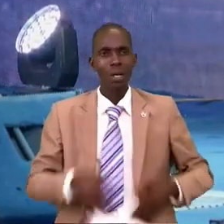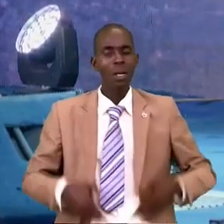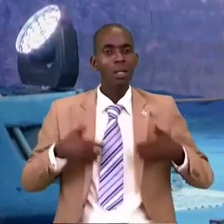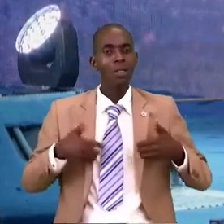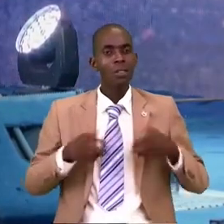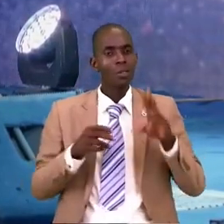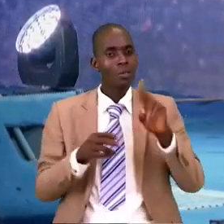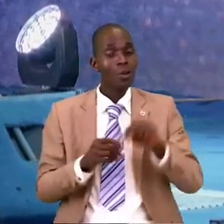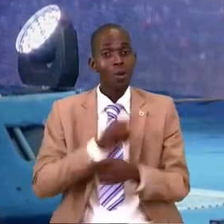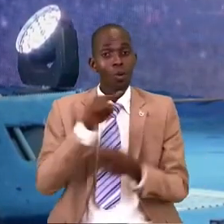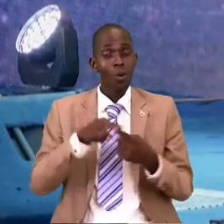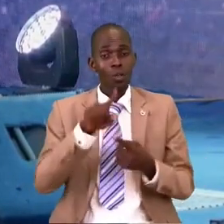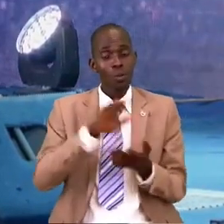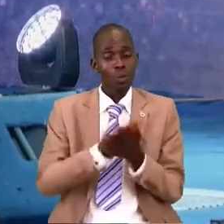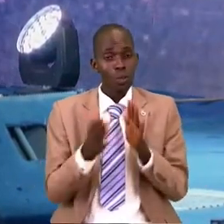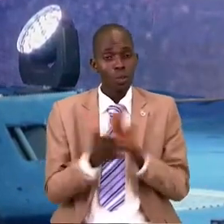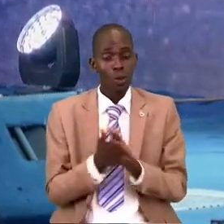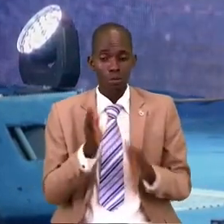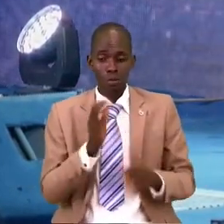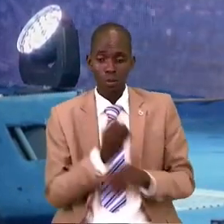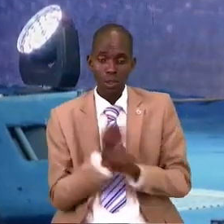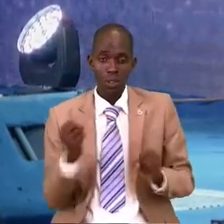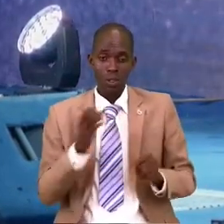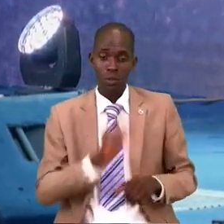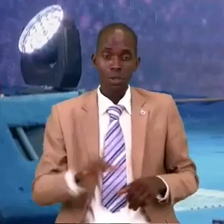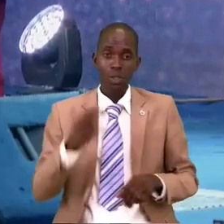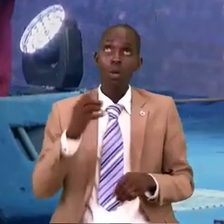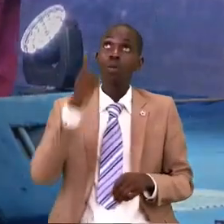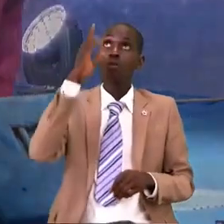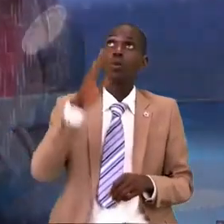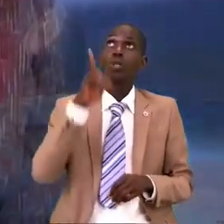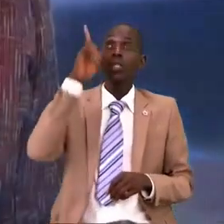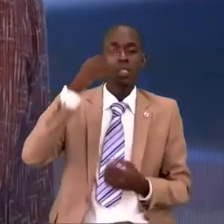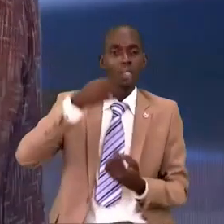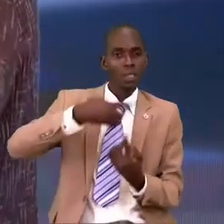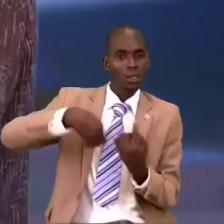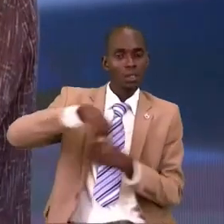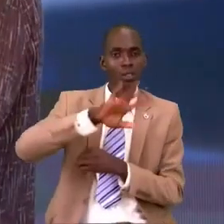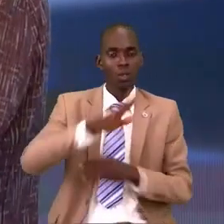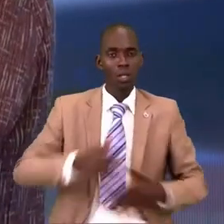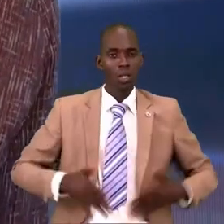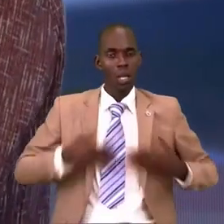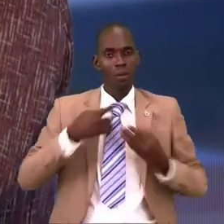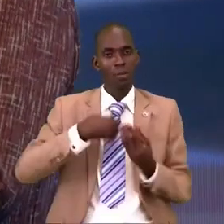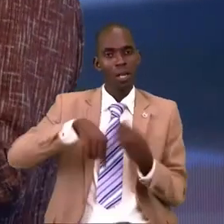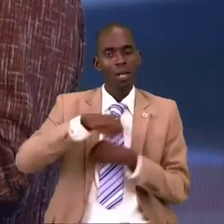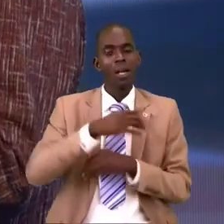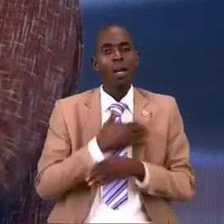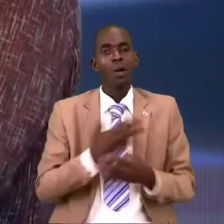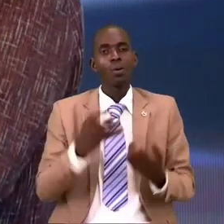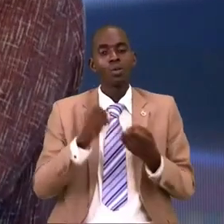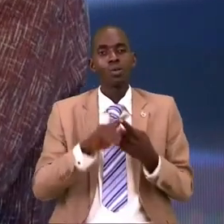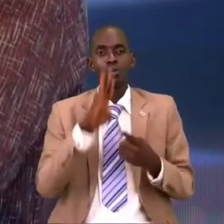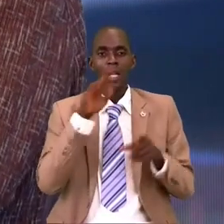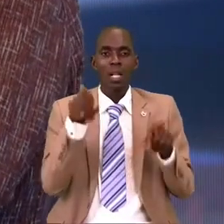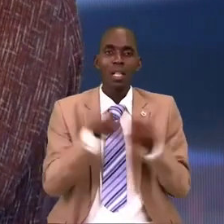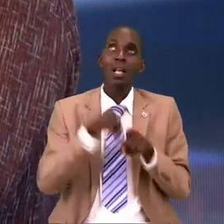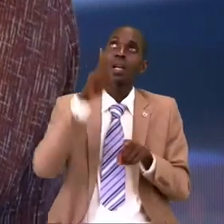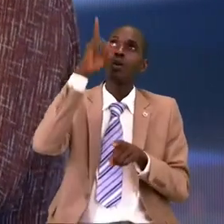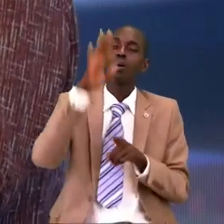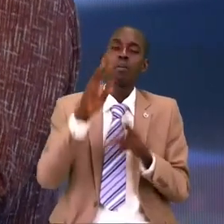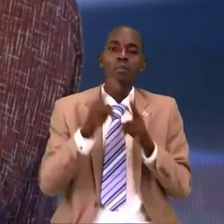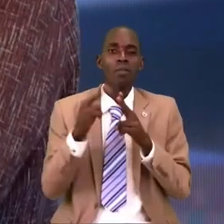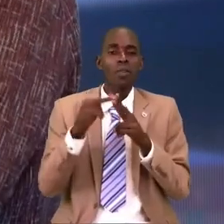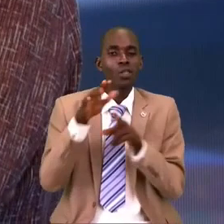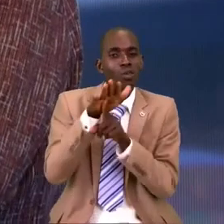to anger. And when we're children of God, you're not looking for chance to be angry, events to be angry at,